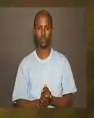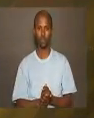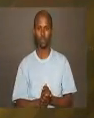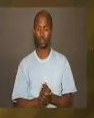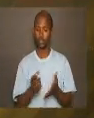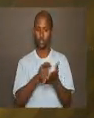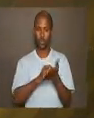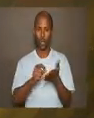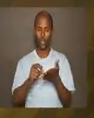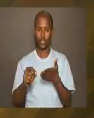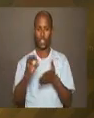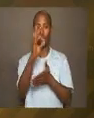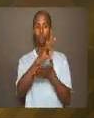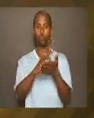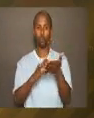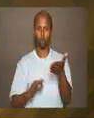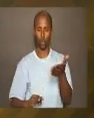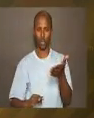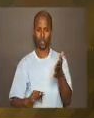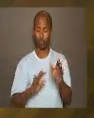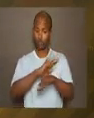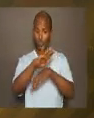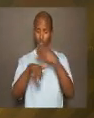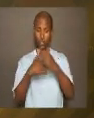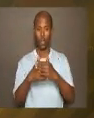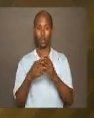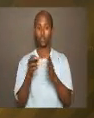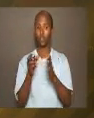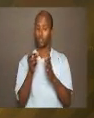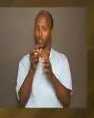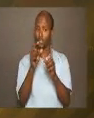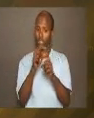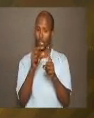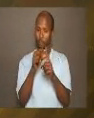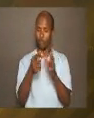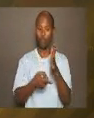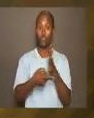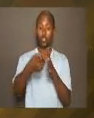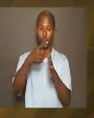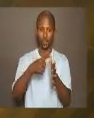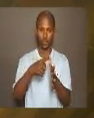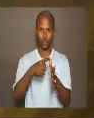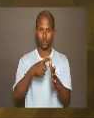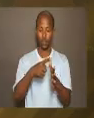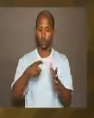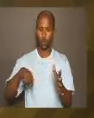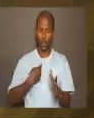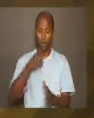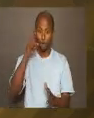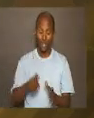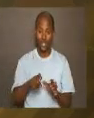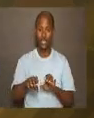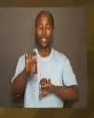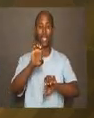To write a formula for the general term of a sequence, we must